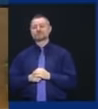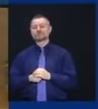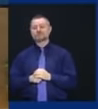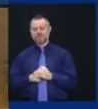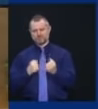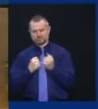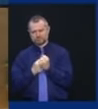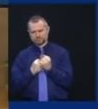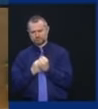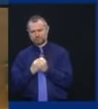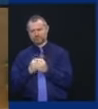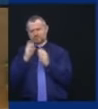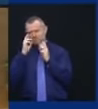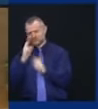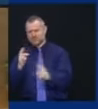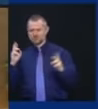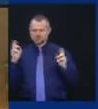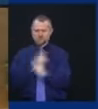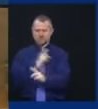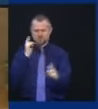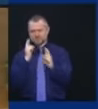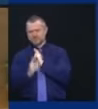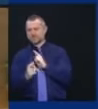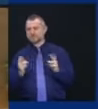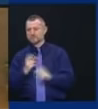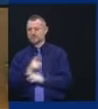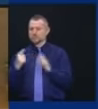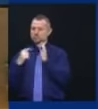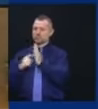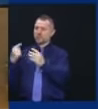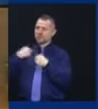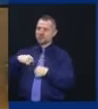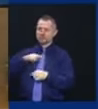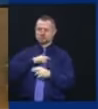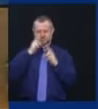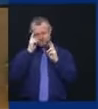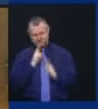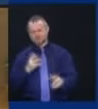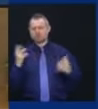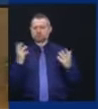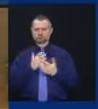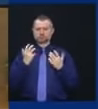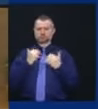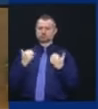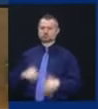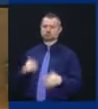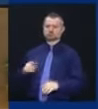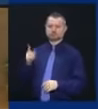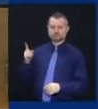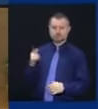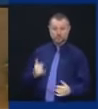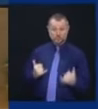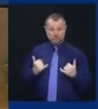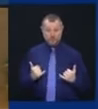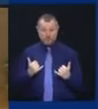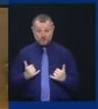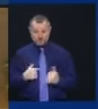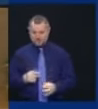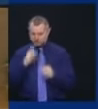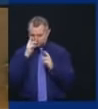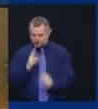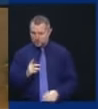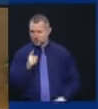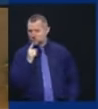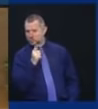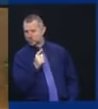honor. Governor, you have shown us great honor. And today, we return that honor to you. You